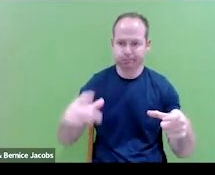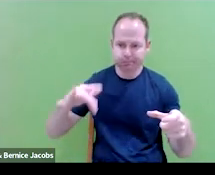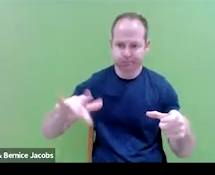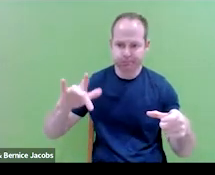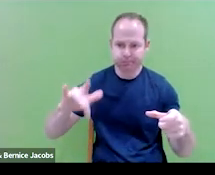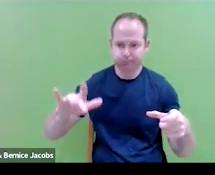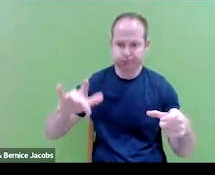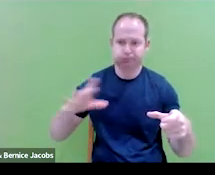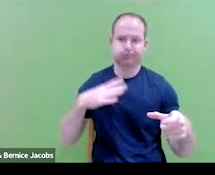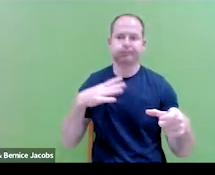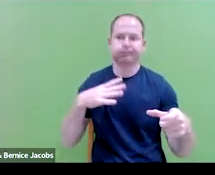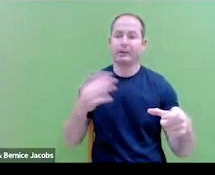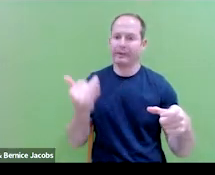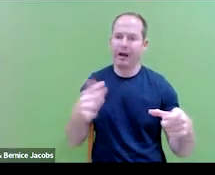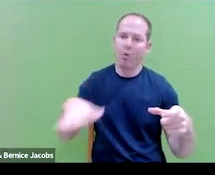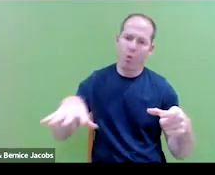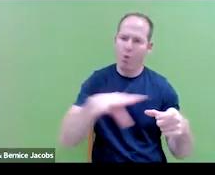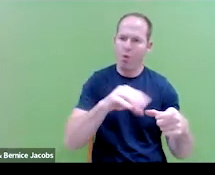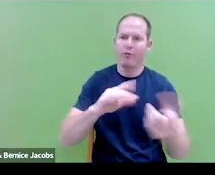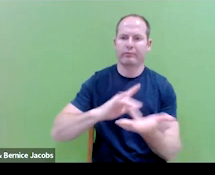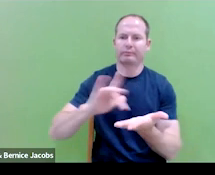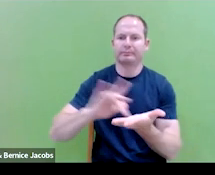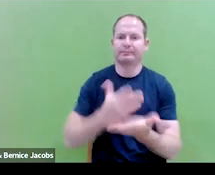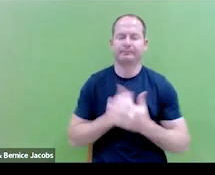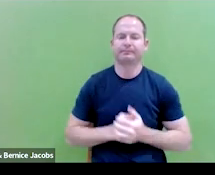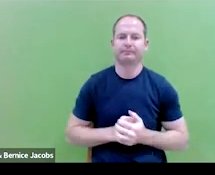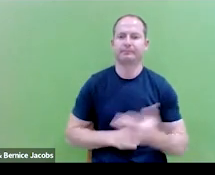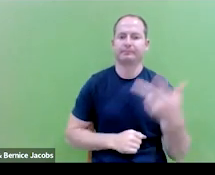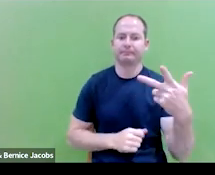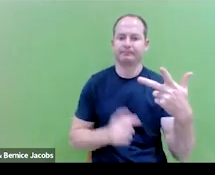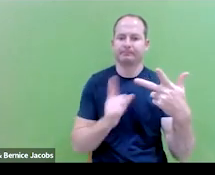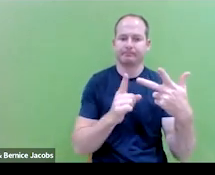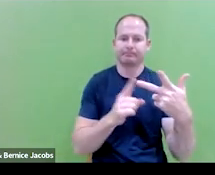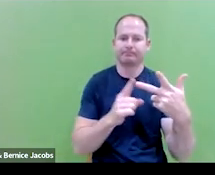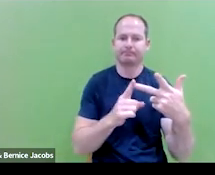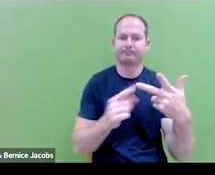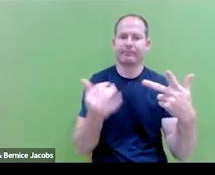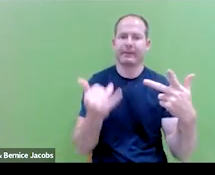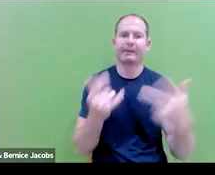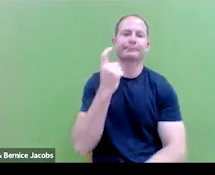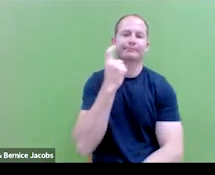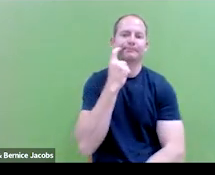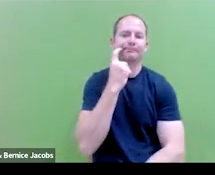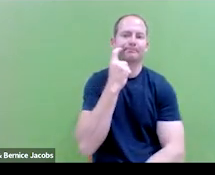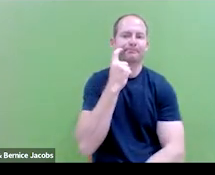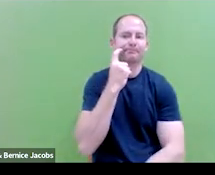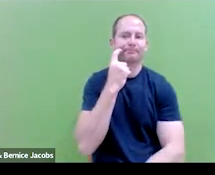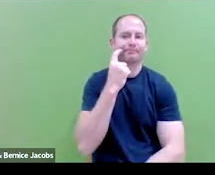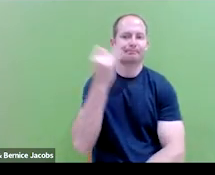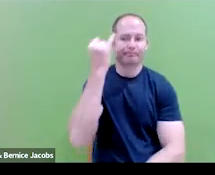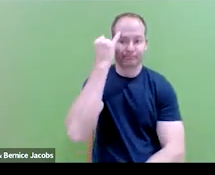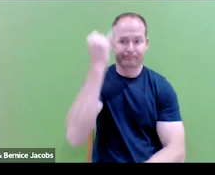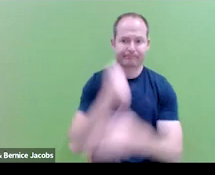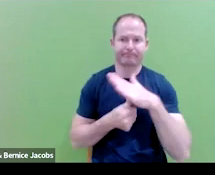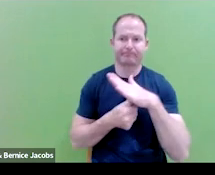bar. So principle 3 is simple and intuitive. So this one, very important, I think, for any